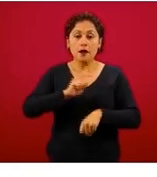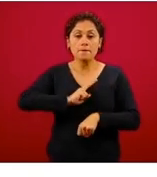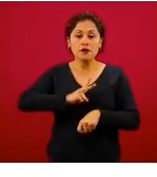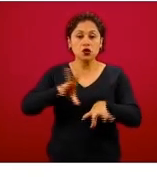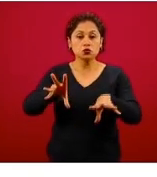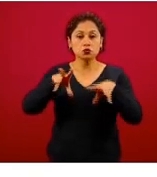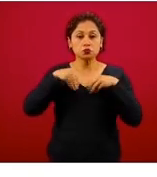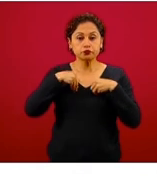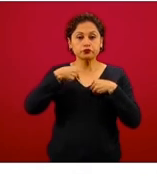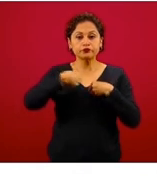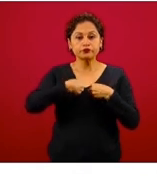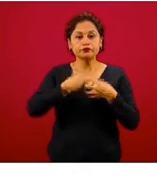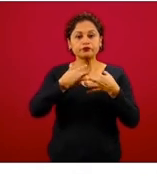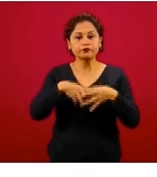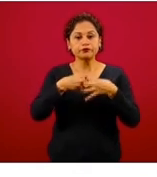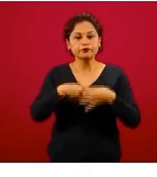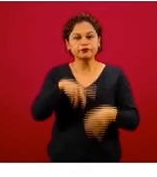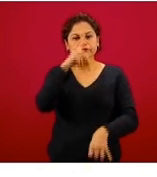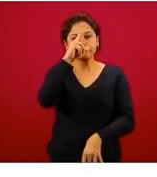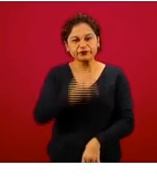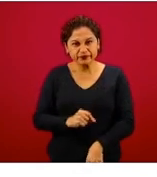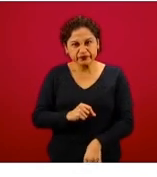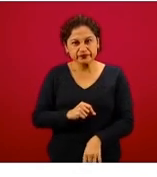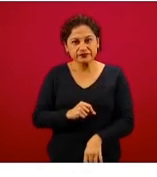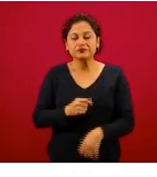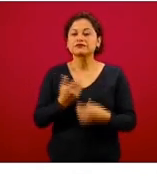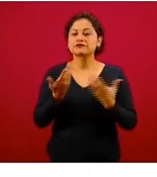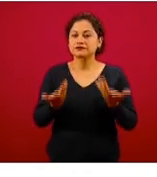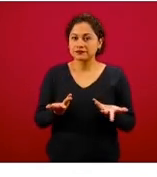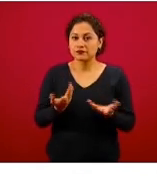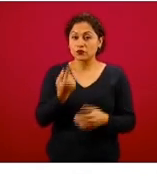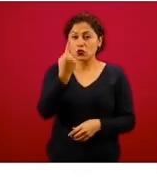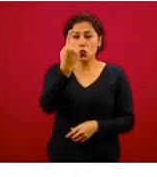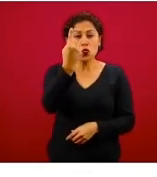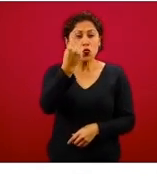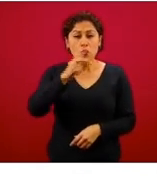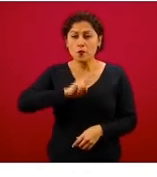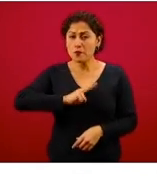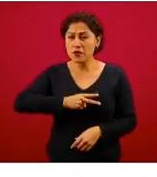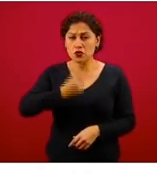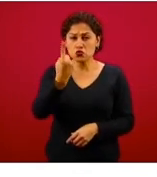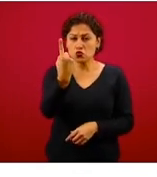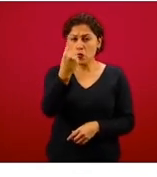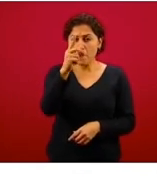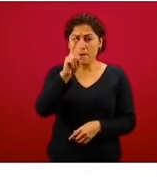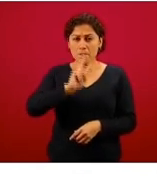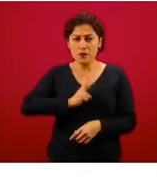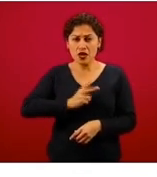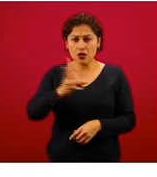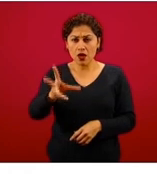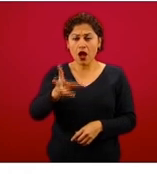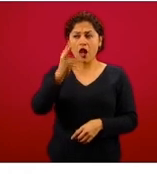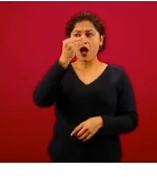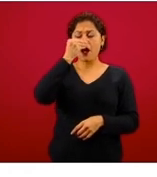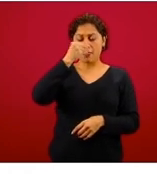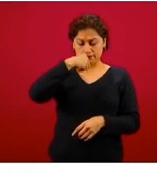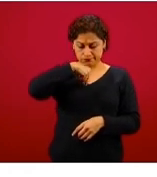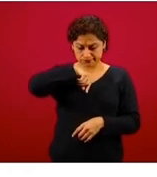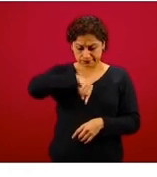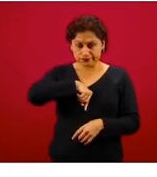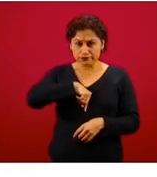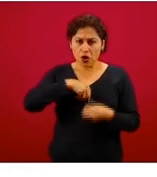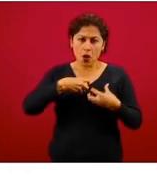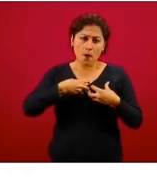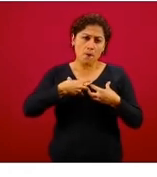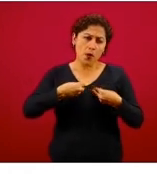the workshop, so to speak, that is in charge inside our body to replicate protein molecules.